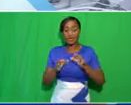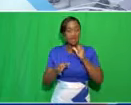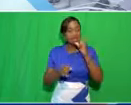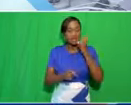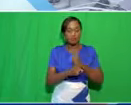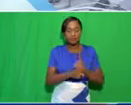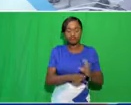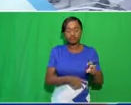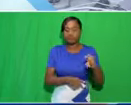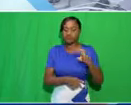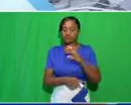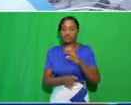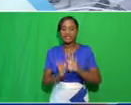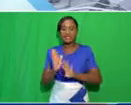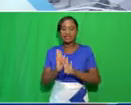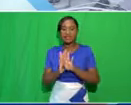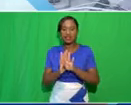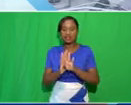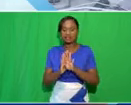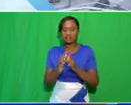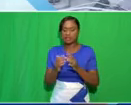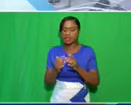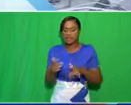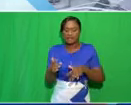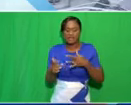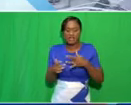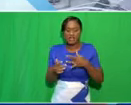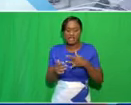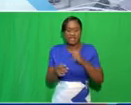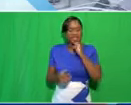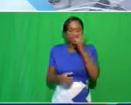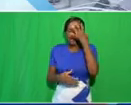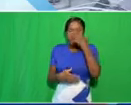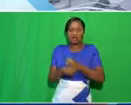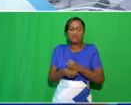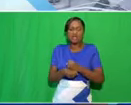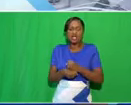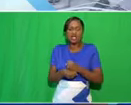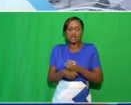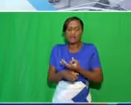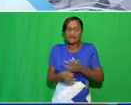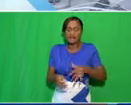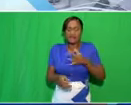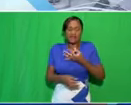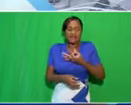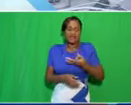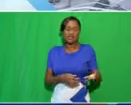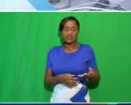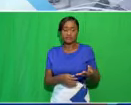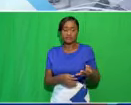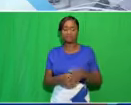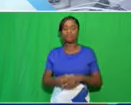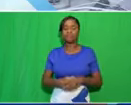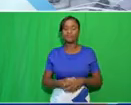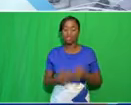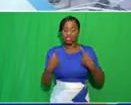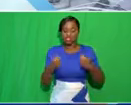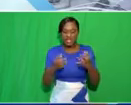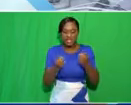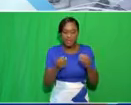they develop some sort of inferiority. What happens when they feel that way? They seek